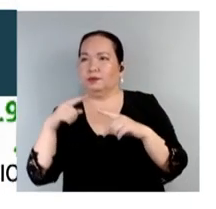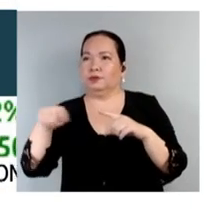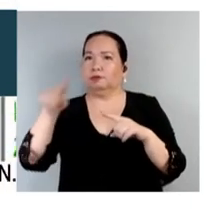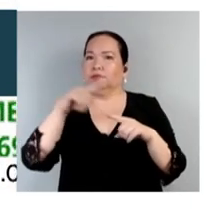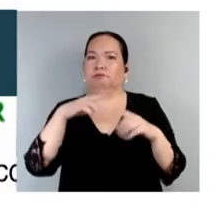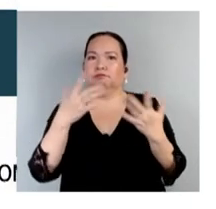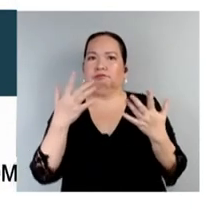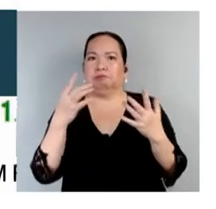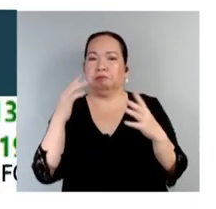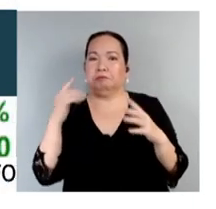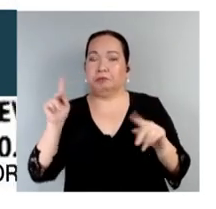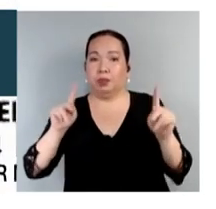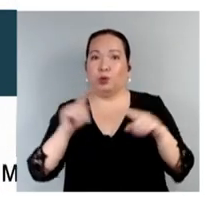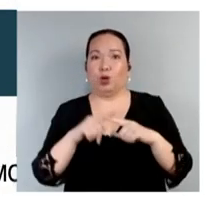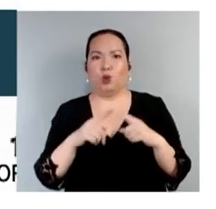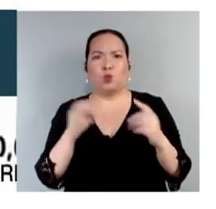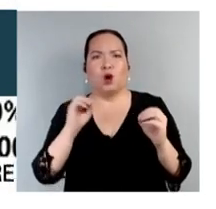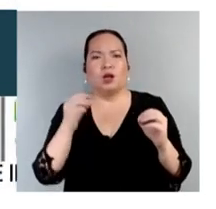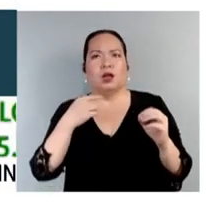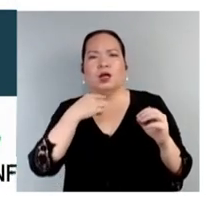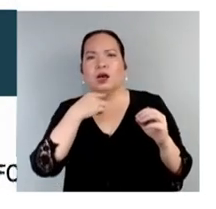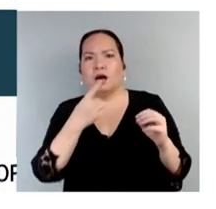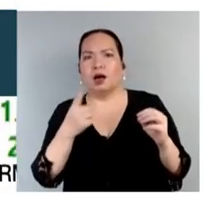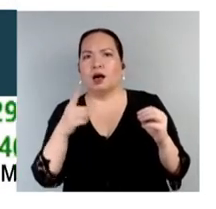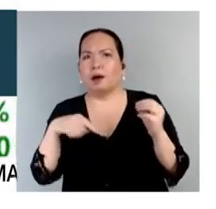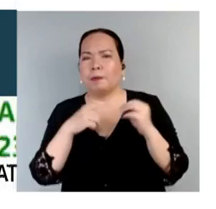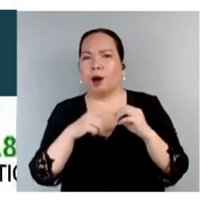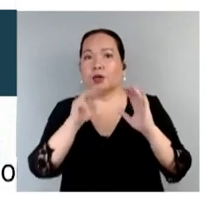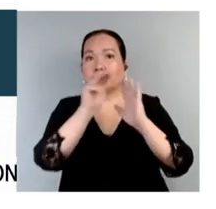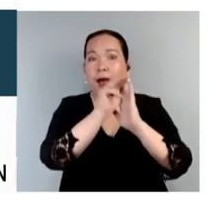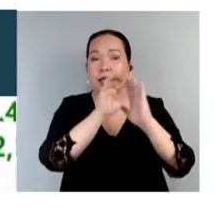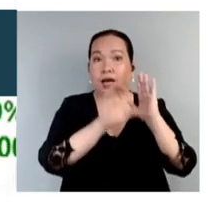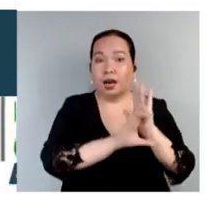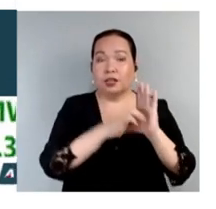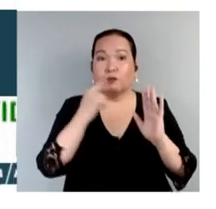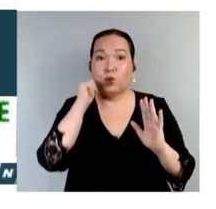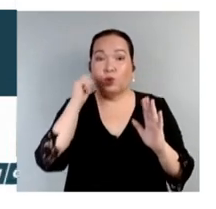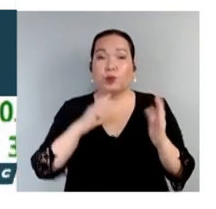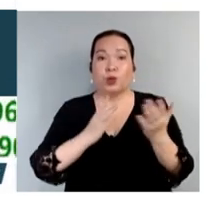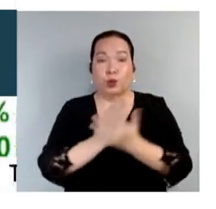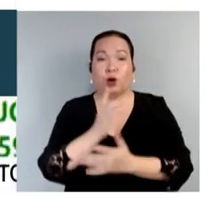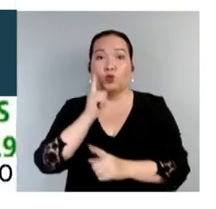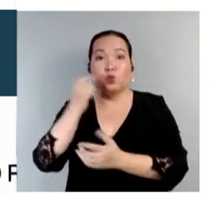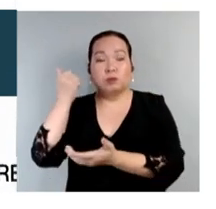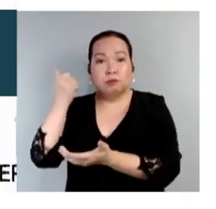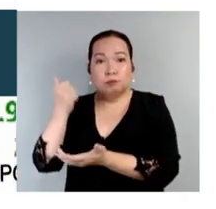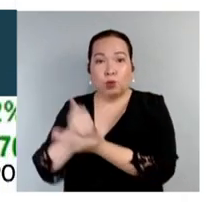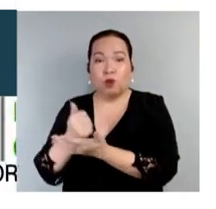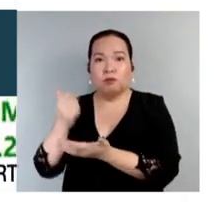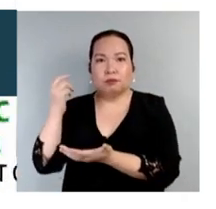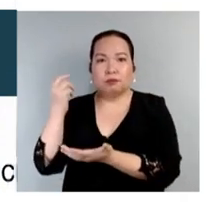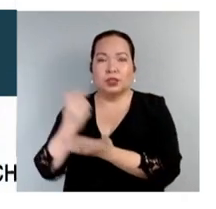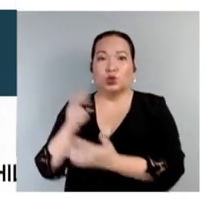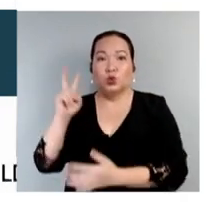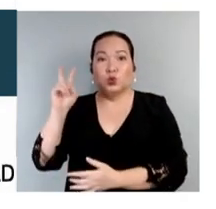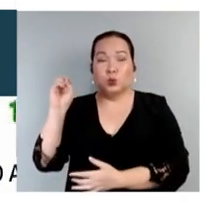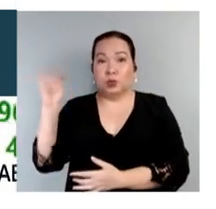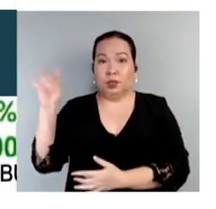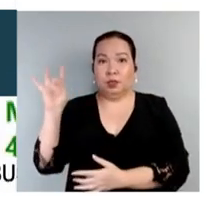the Magna Carta for Women's Rights that was passed in 2008, which is, to my mind, a lot